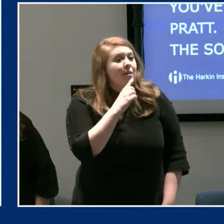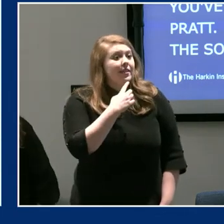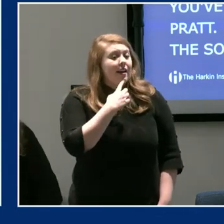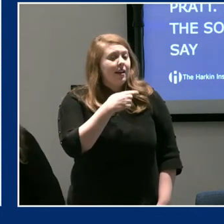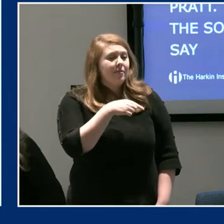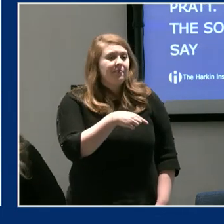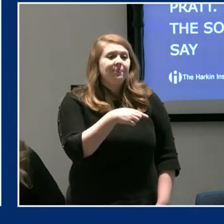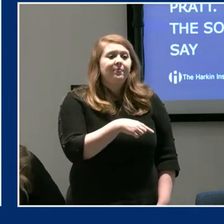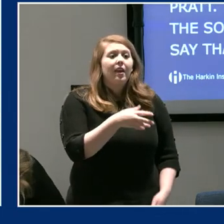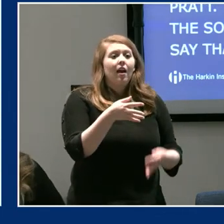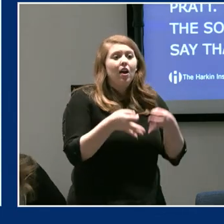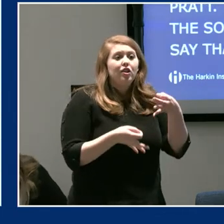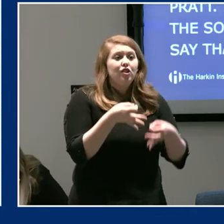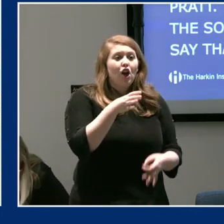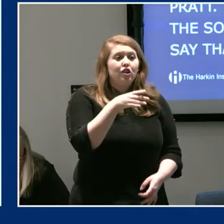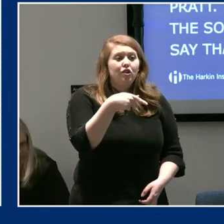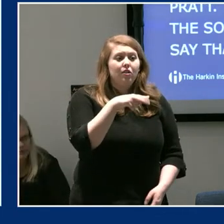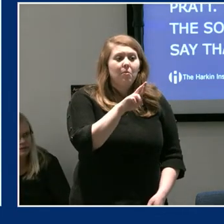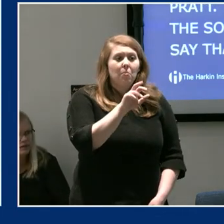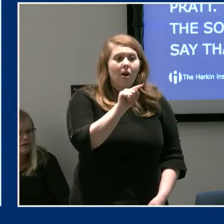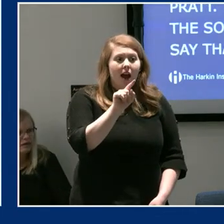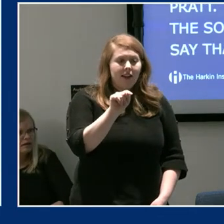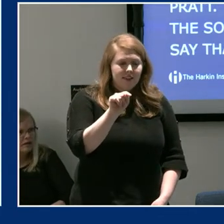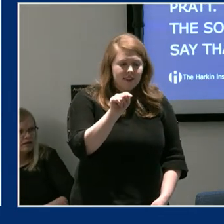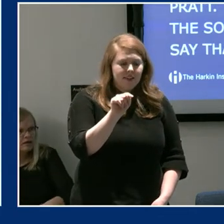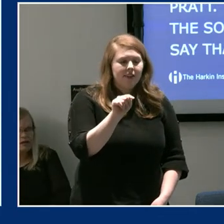that Judge Pratt